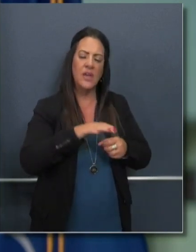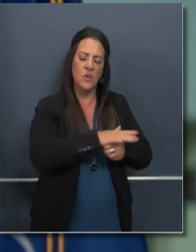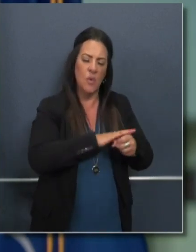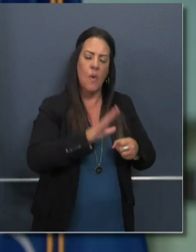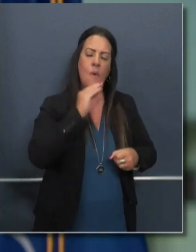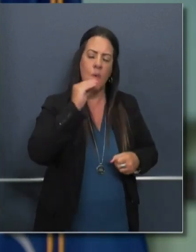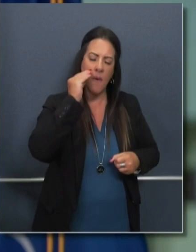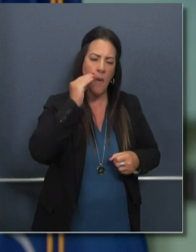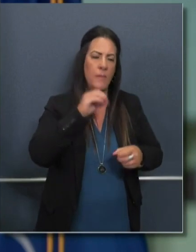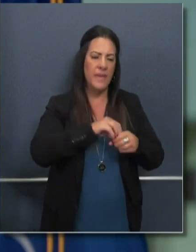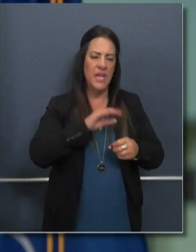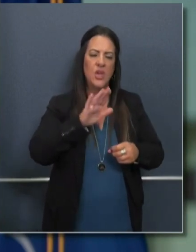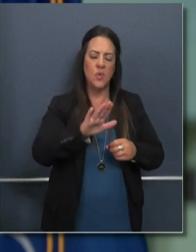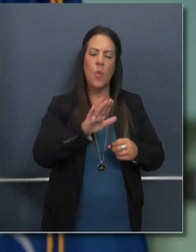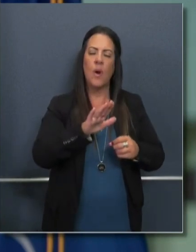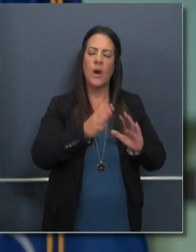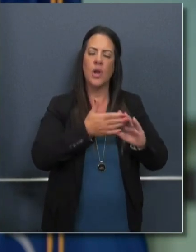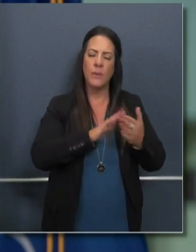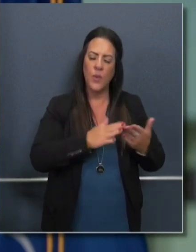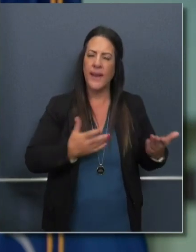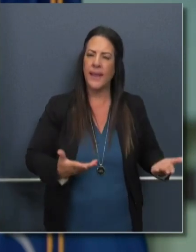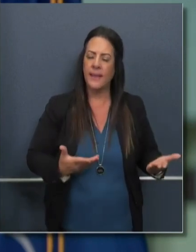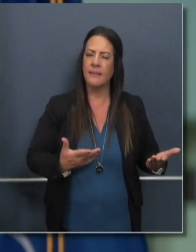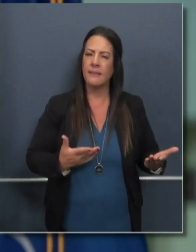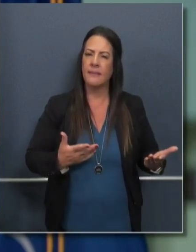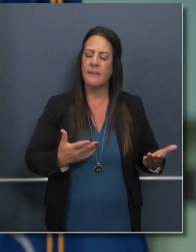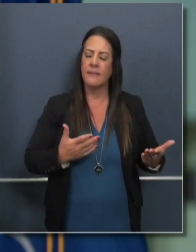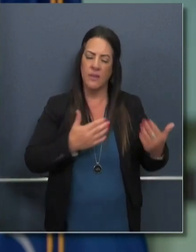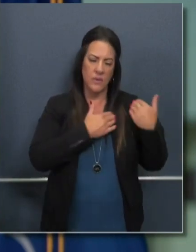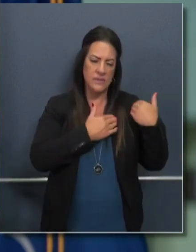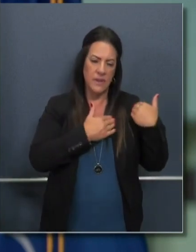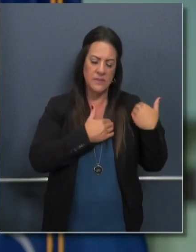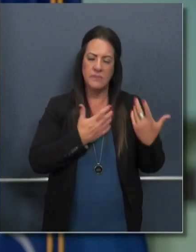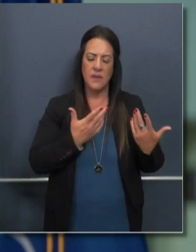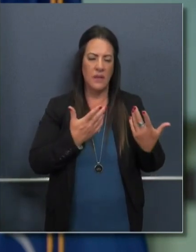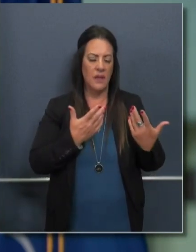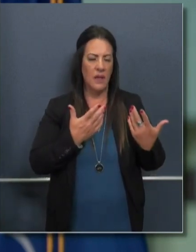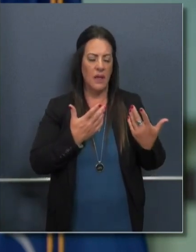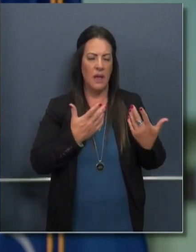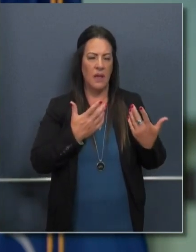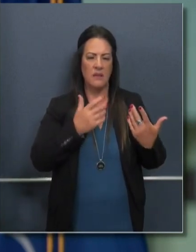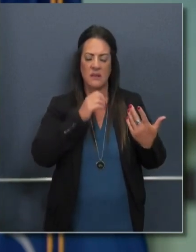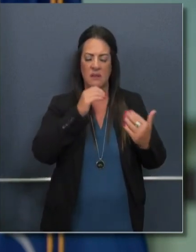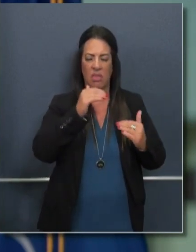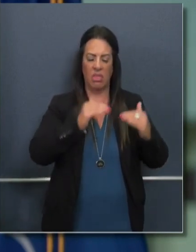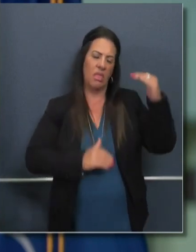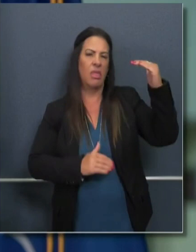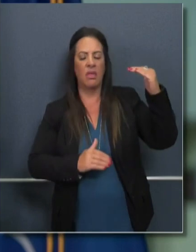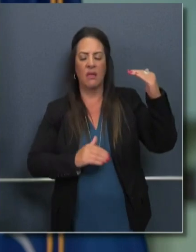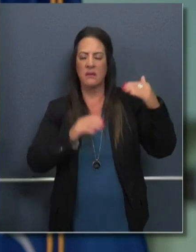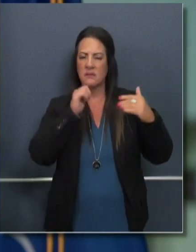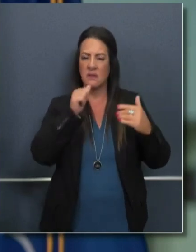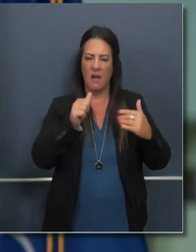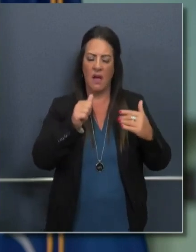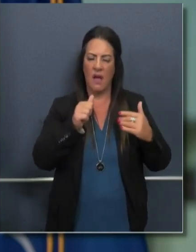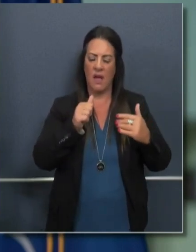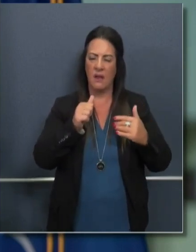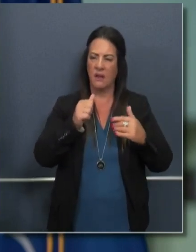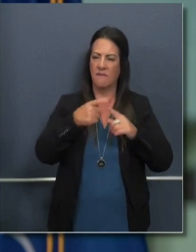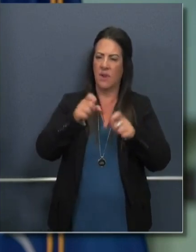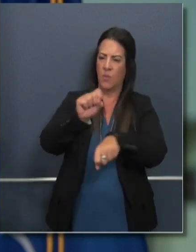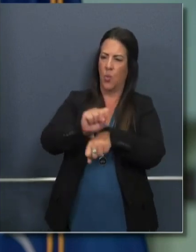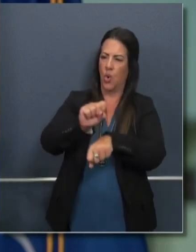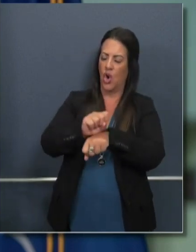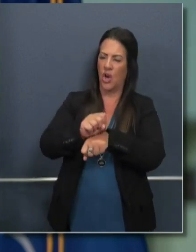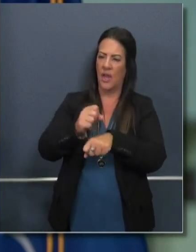are placed, those burdens, when those responsibilities are exacerbated by responsibilities at work without the benefit of